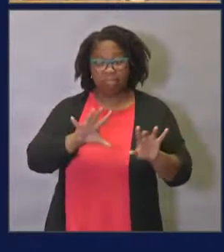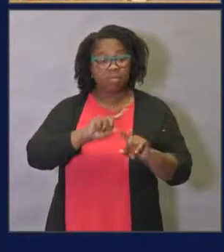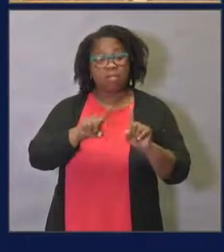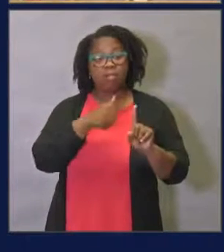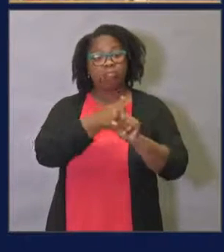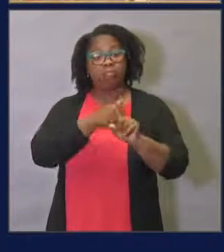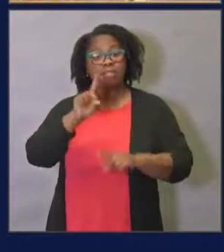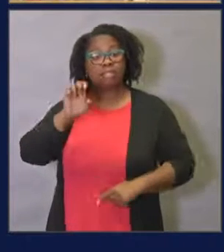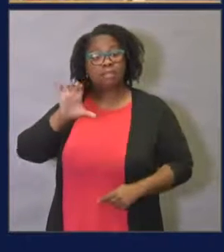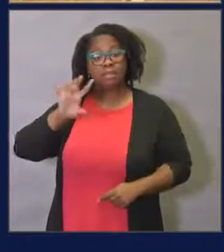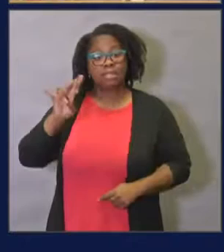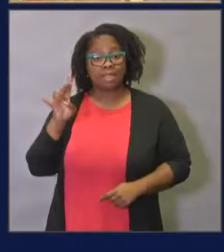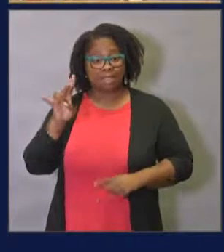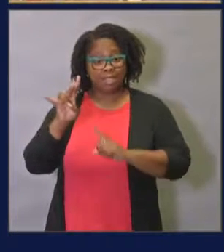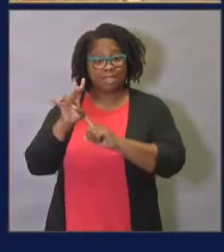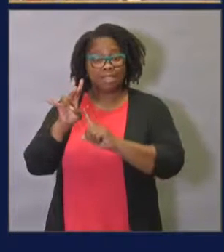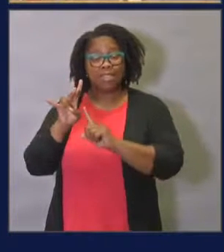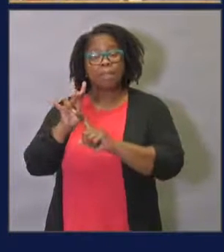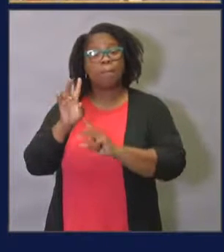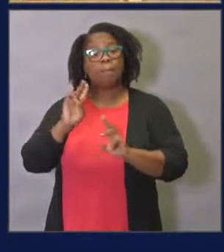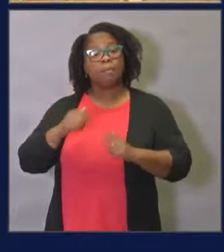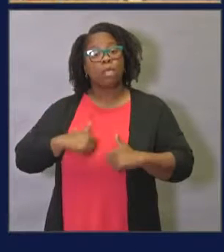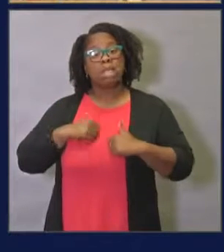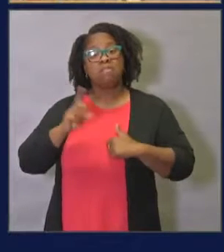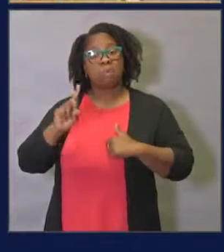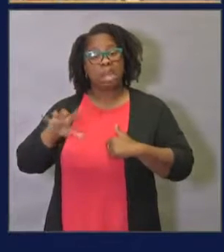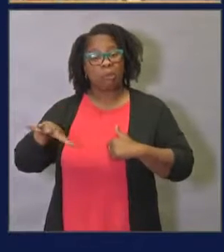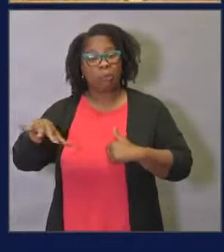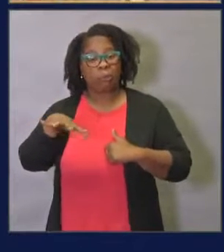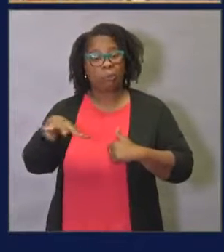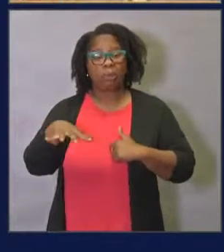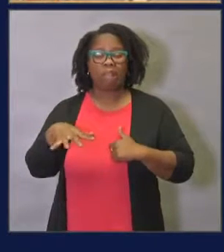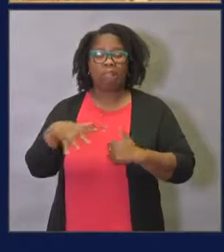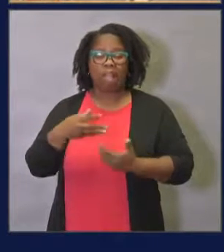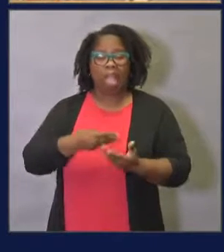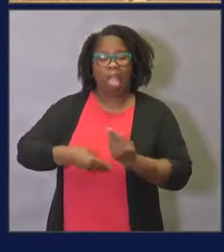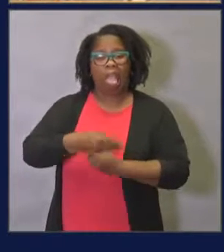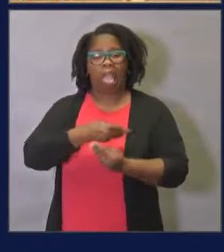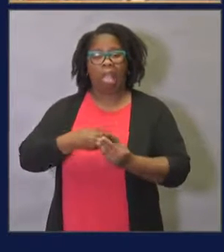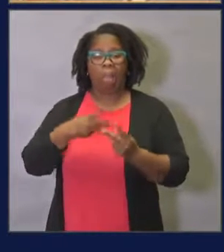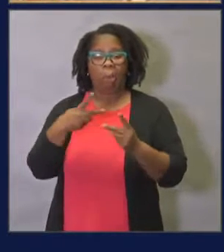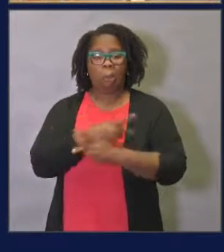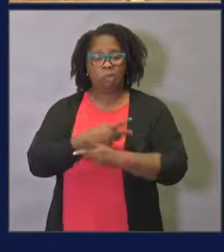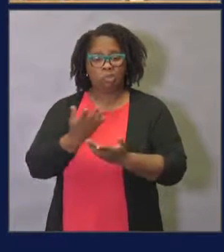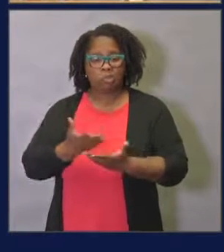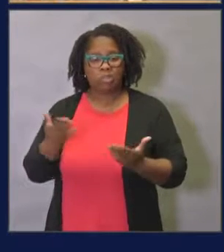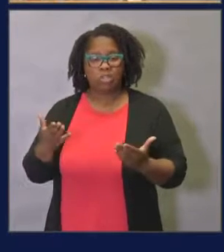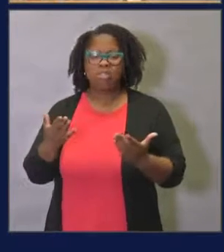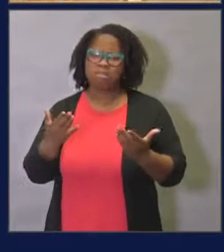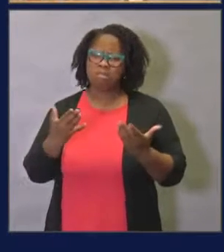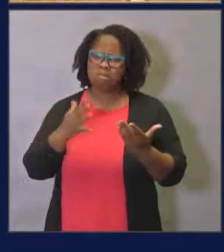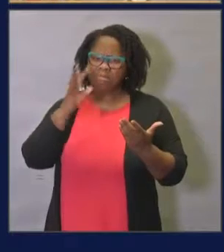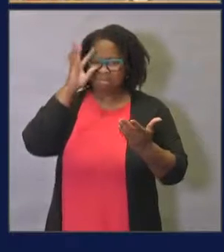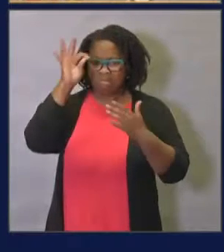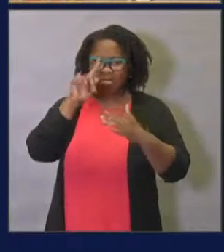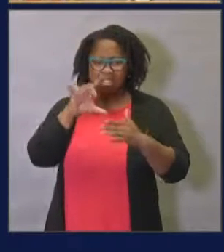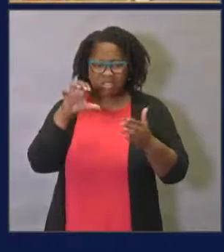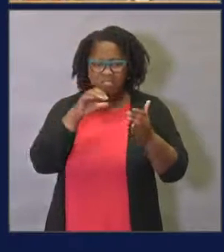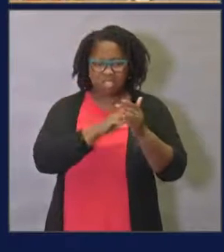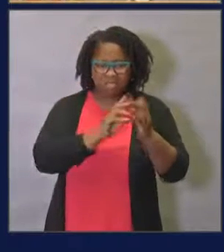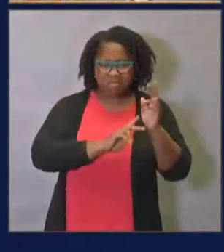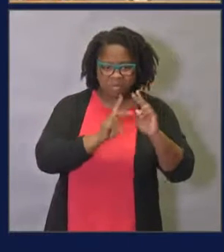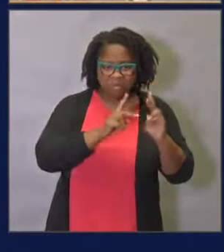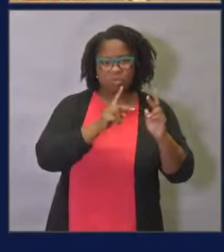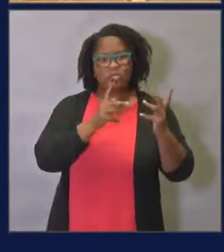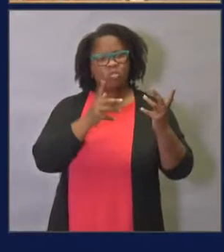lowest resourced areas had a case rate of nearly 1,000 cases per 100,000 people. That's triple